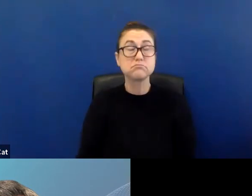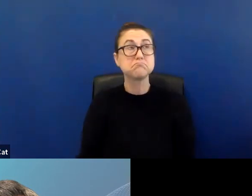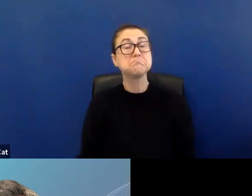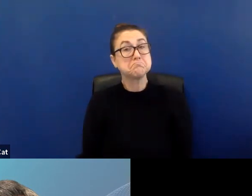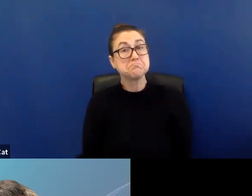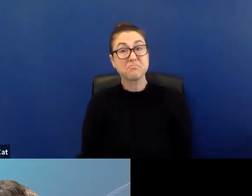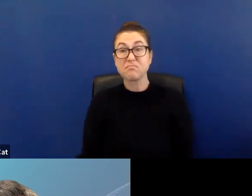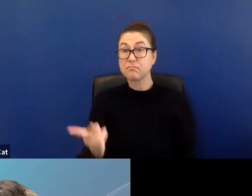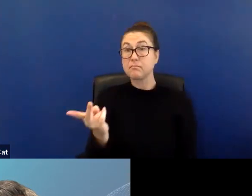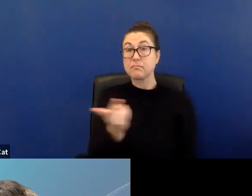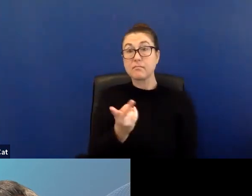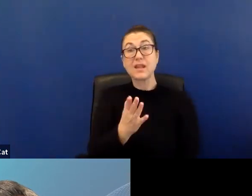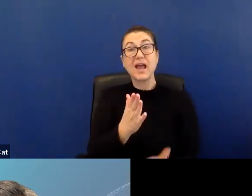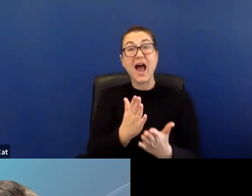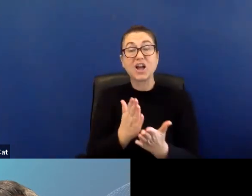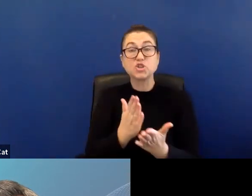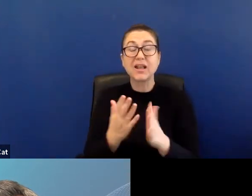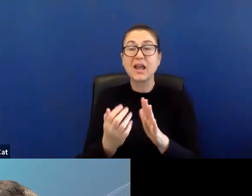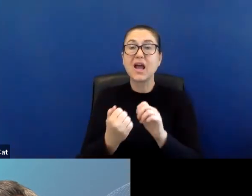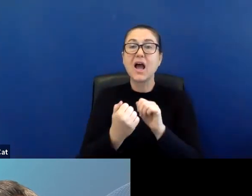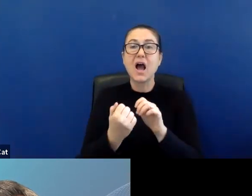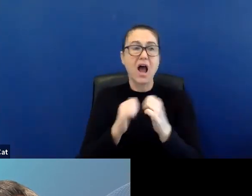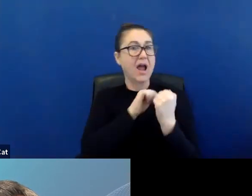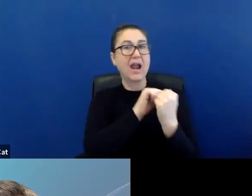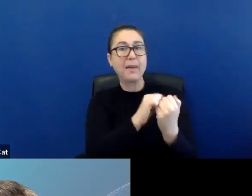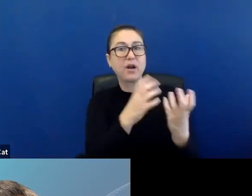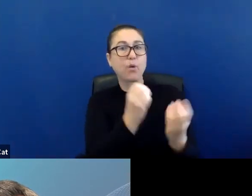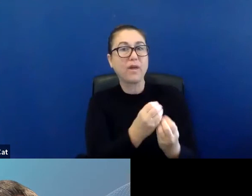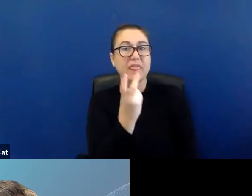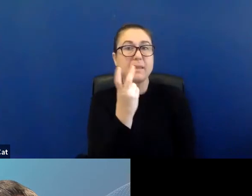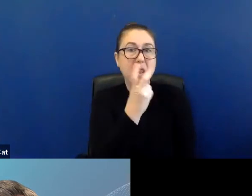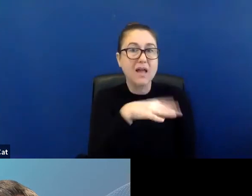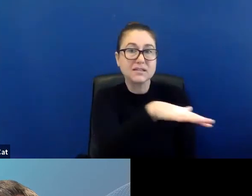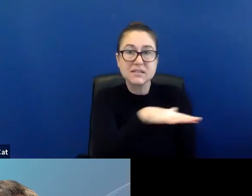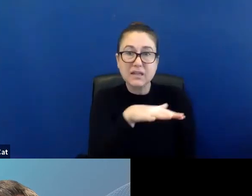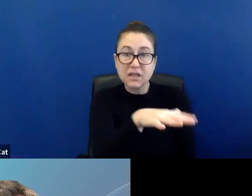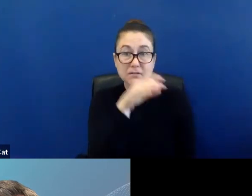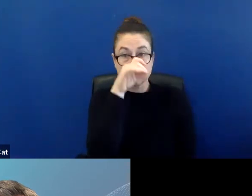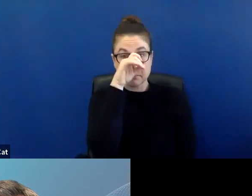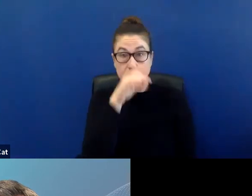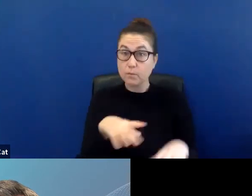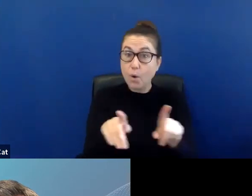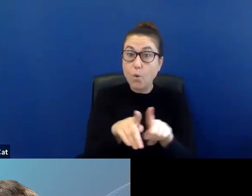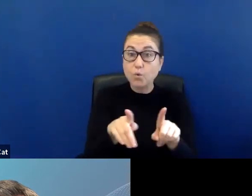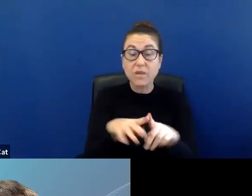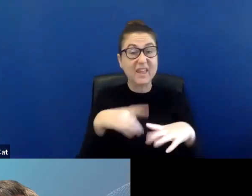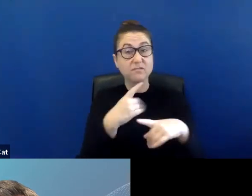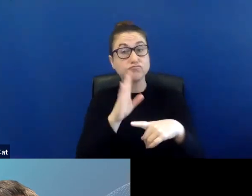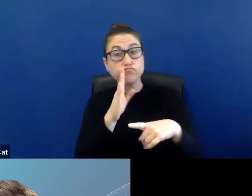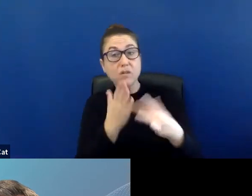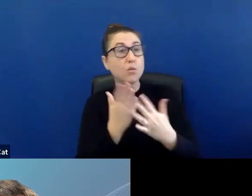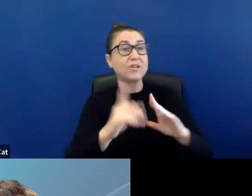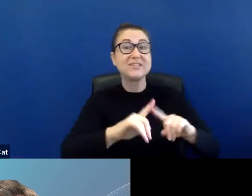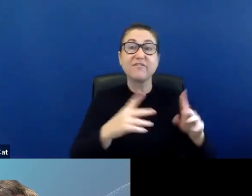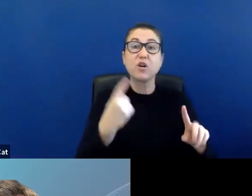actually collaborated with the sector, but also directly have spoken in various forums and through surveys